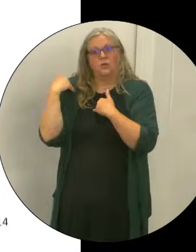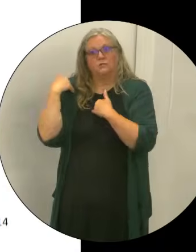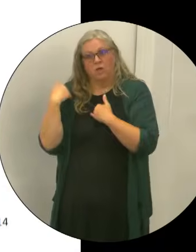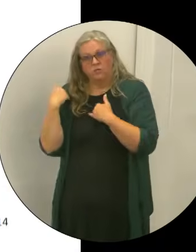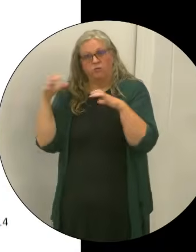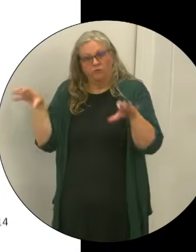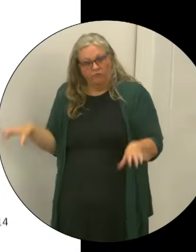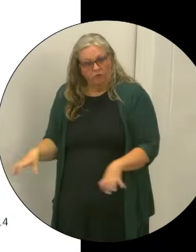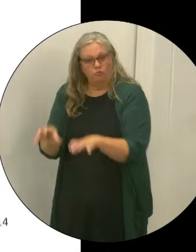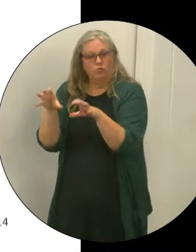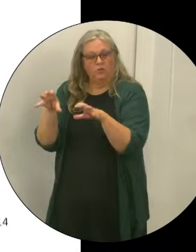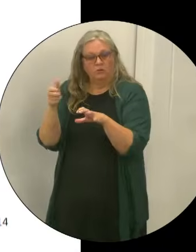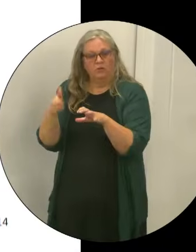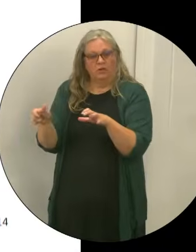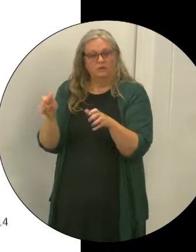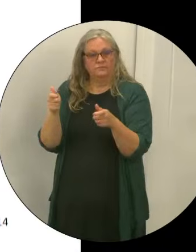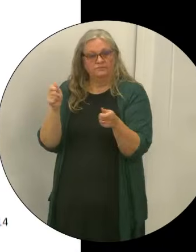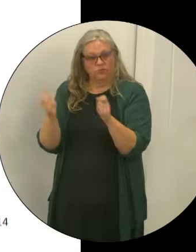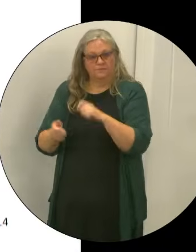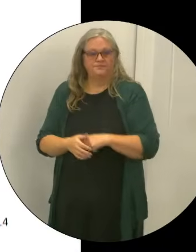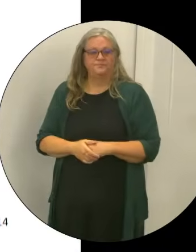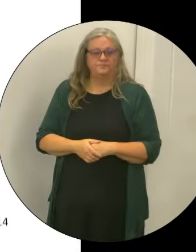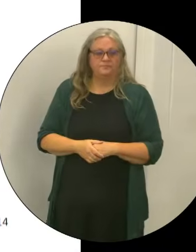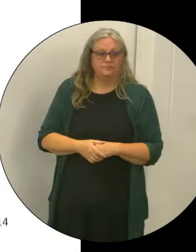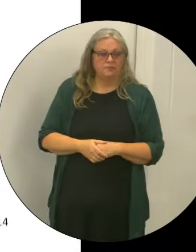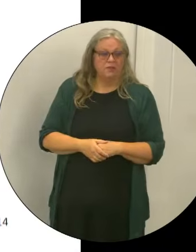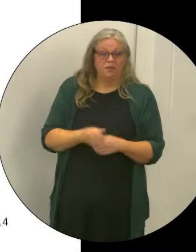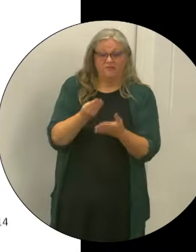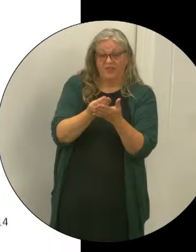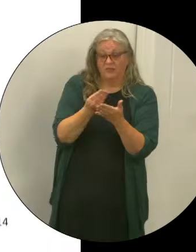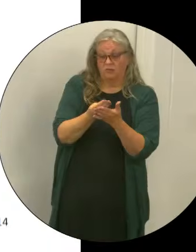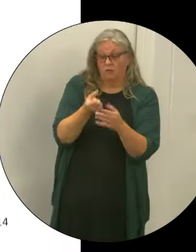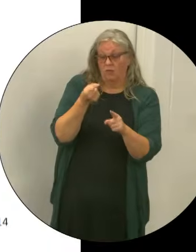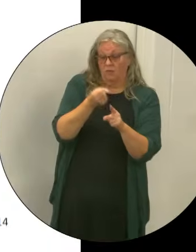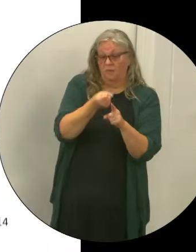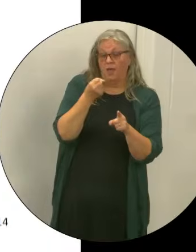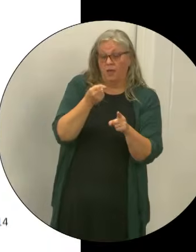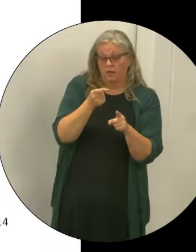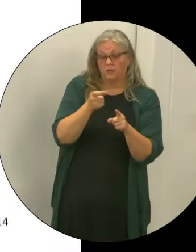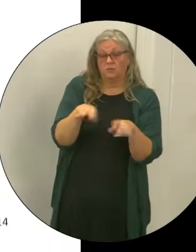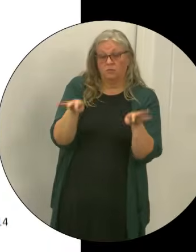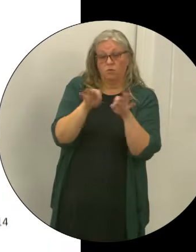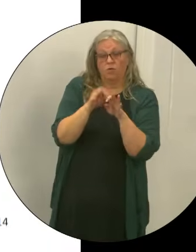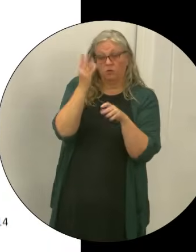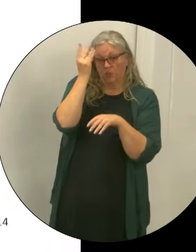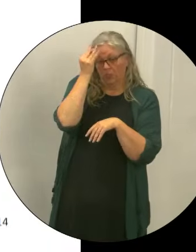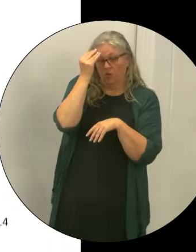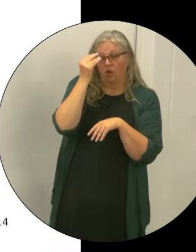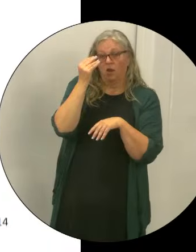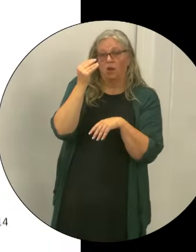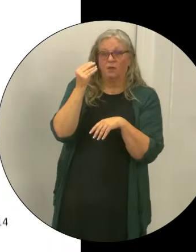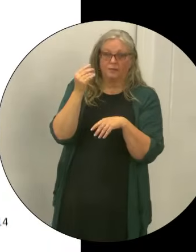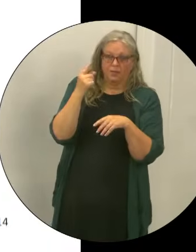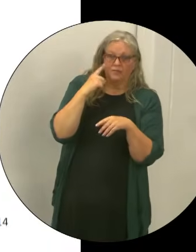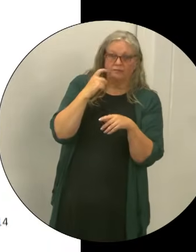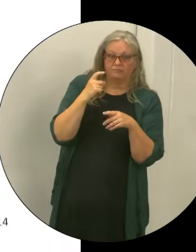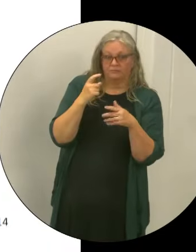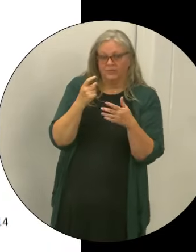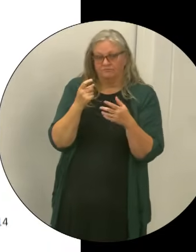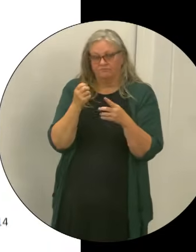implementing any of those changes. Fiscal impact is another important consideration, particularly given the current economic